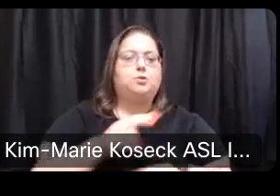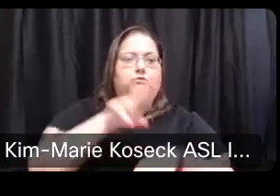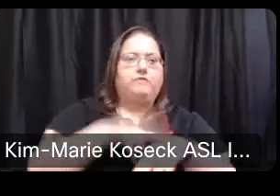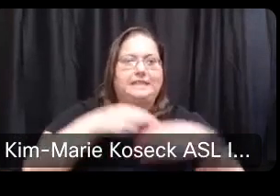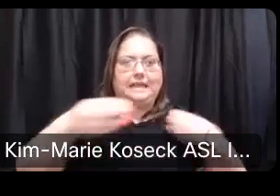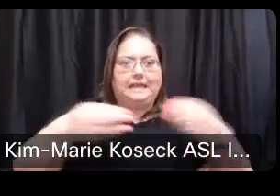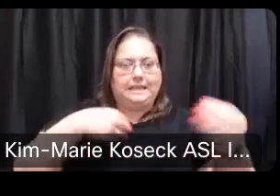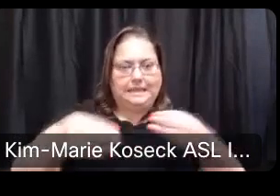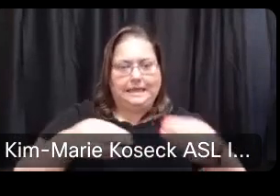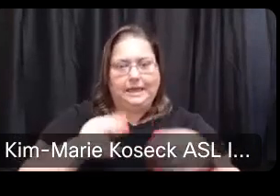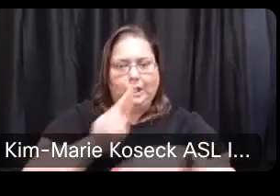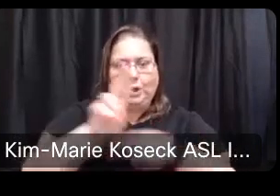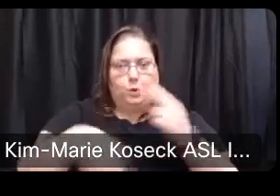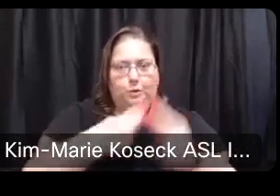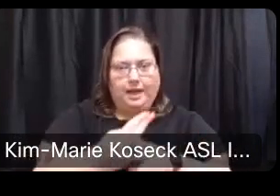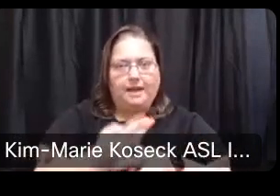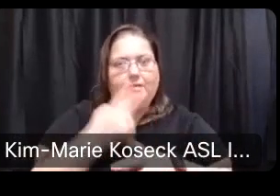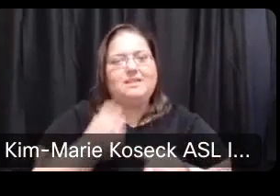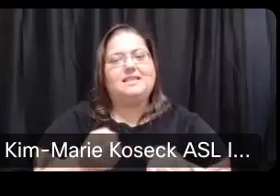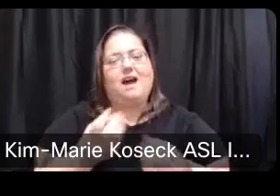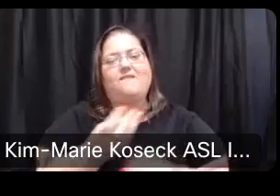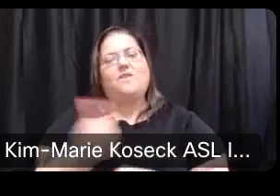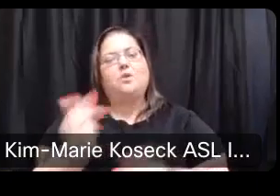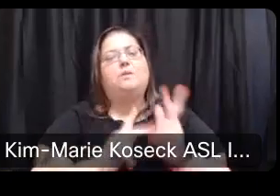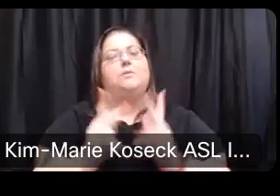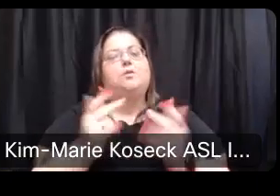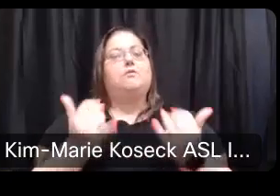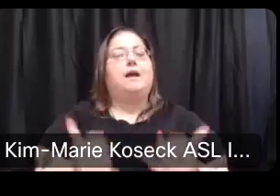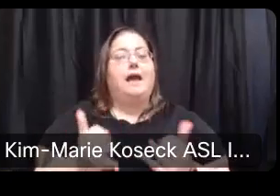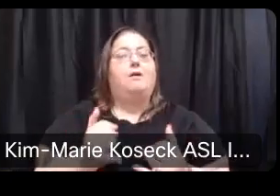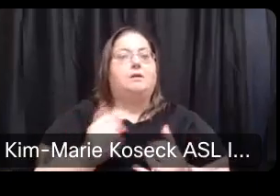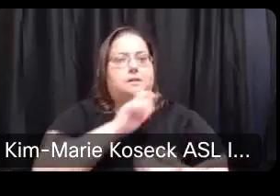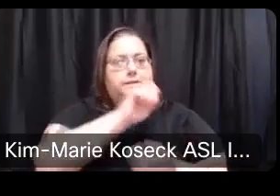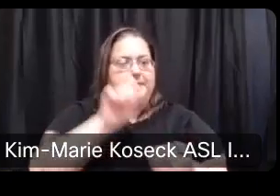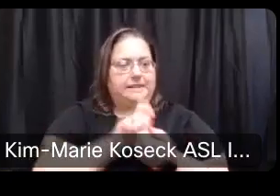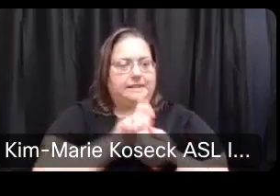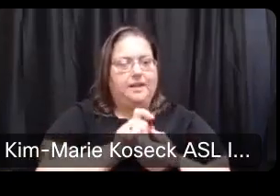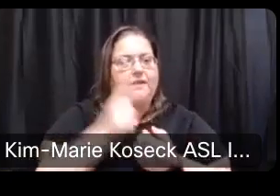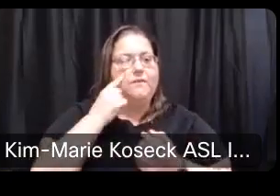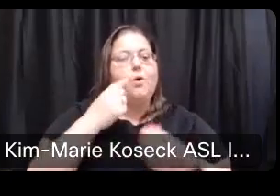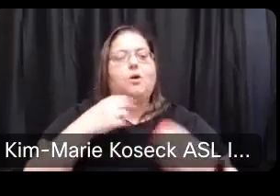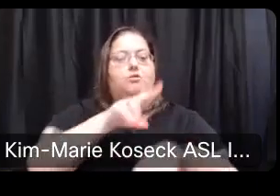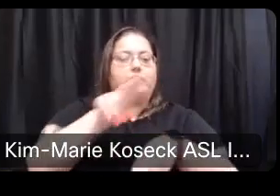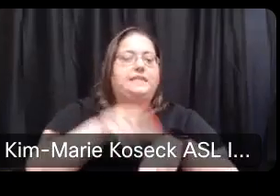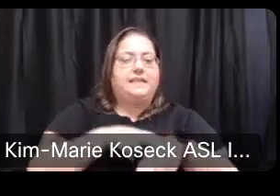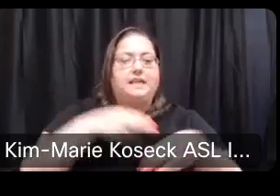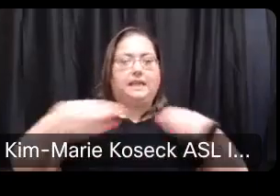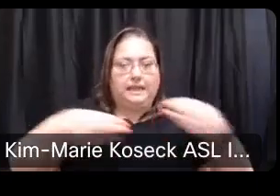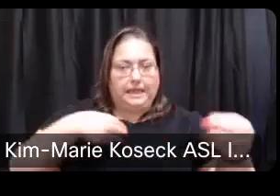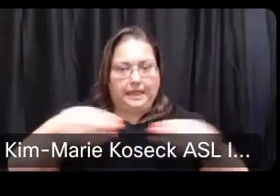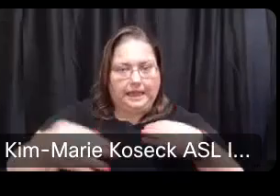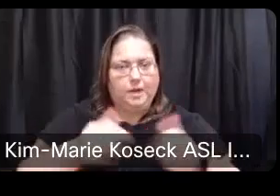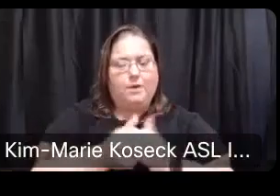unit with several employees at this point focused exclusively on resiliency planning, with Jamie at the